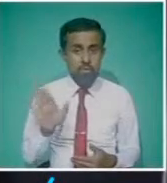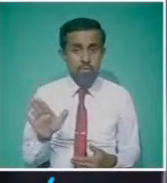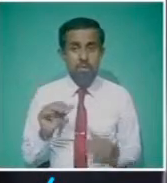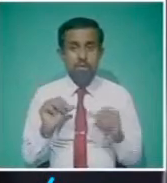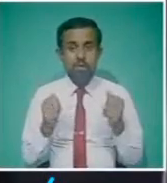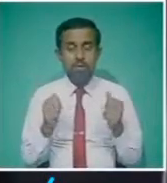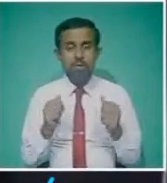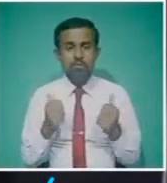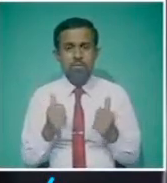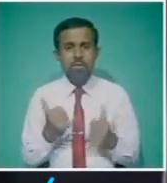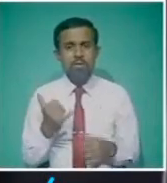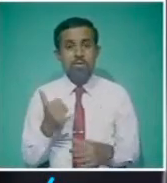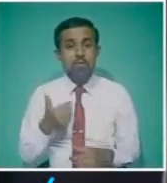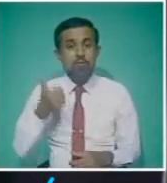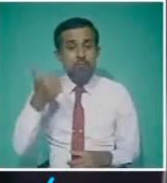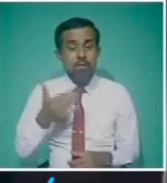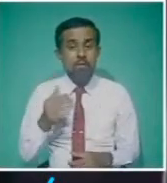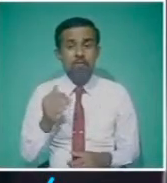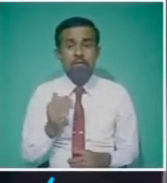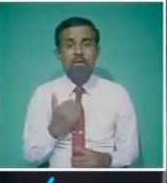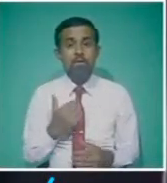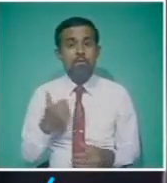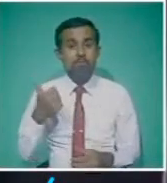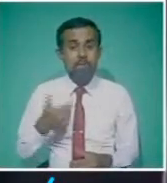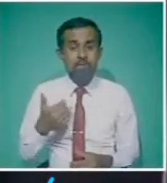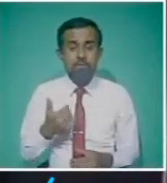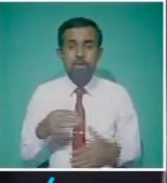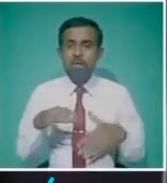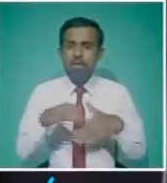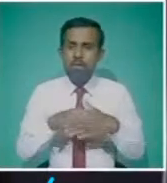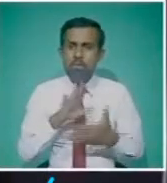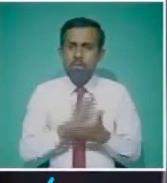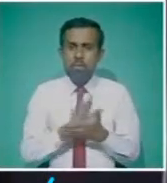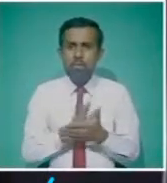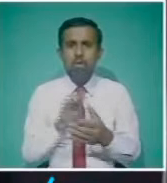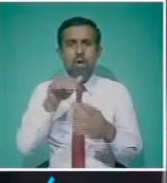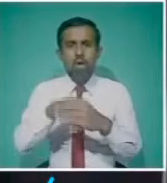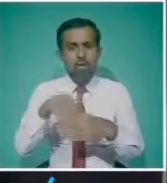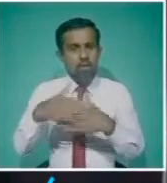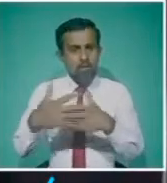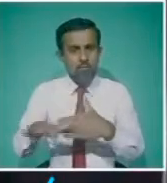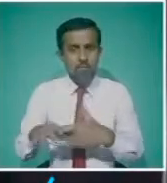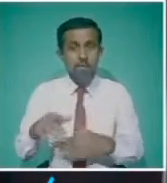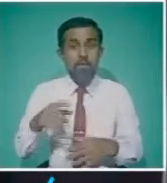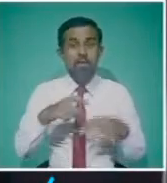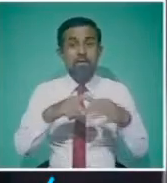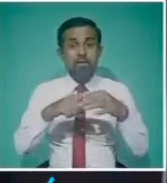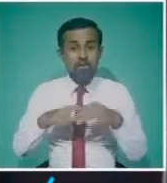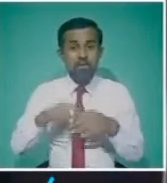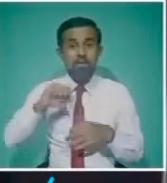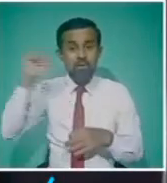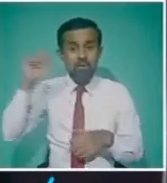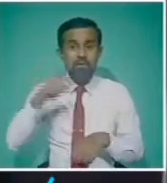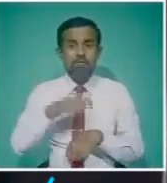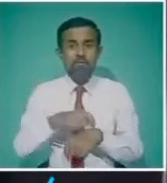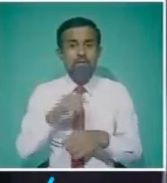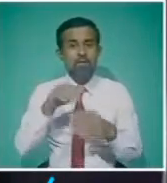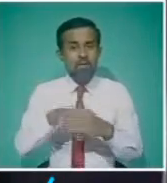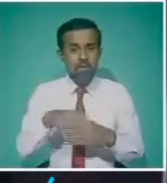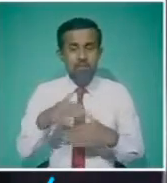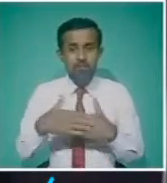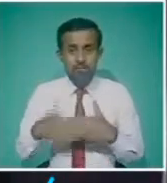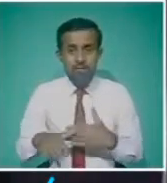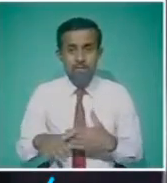course of her 7-decade reign as Queen. She touched the people of Sri Lanka